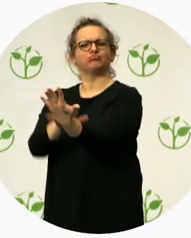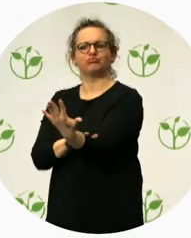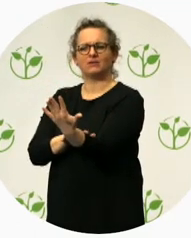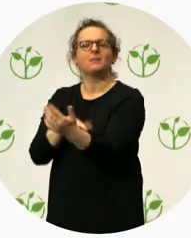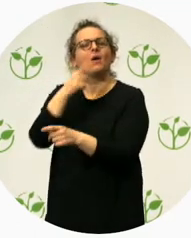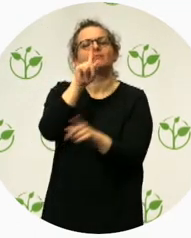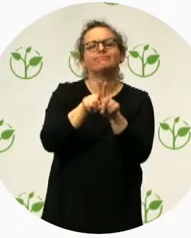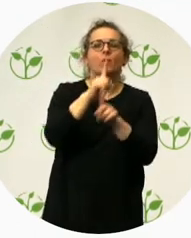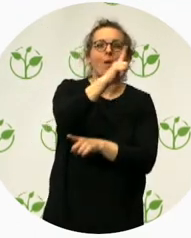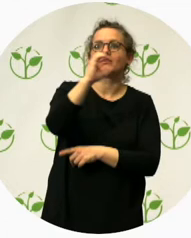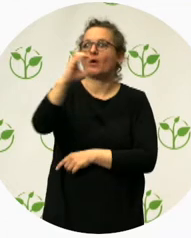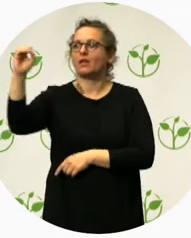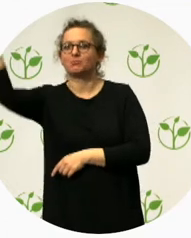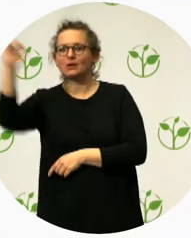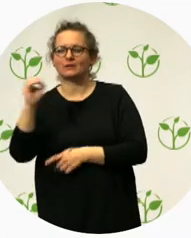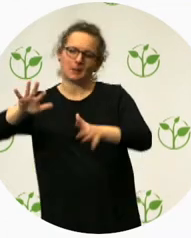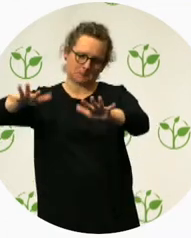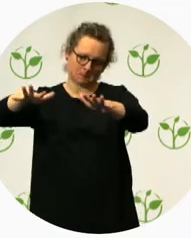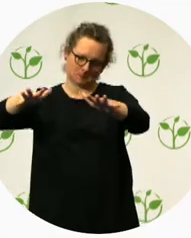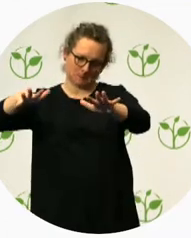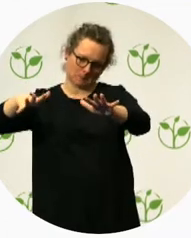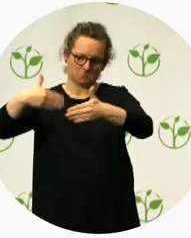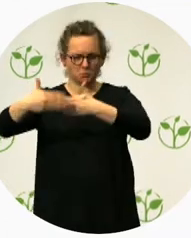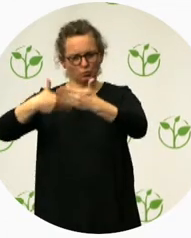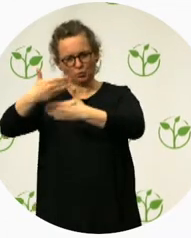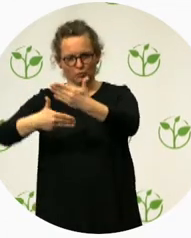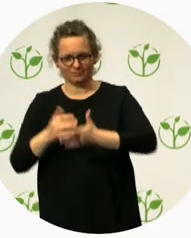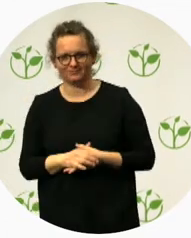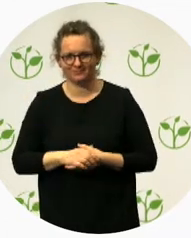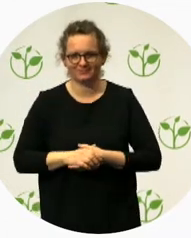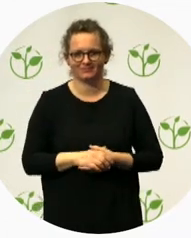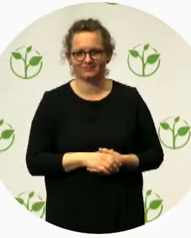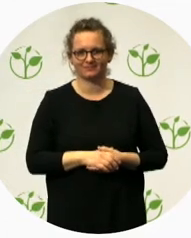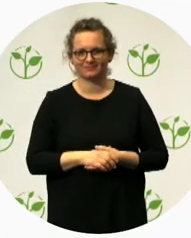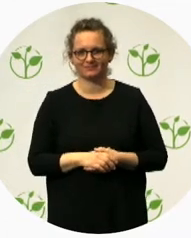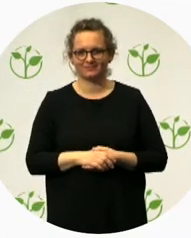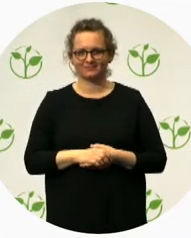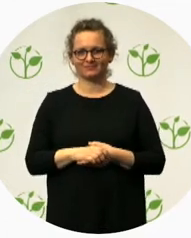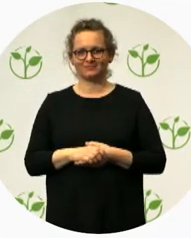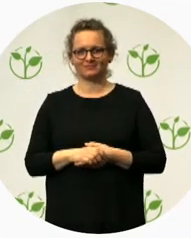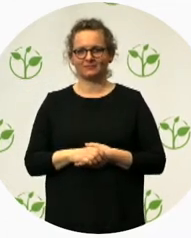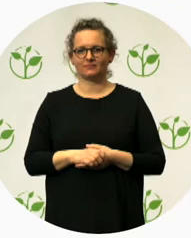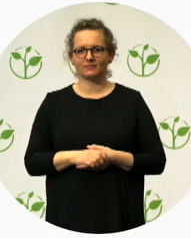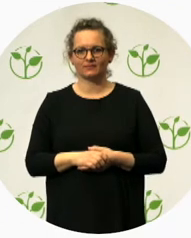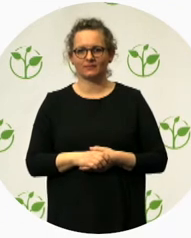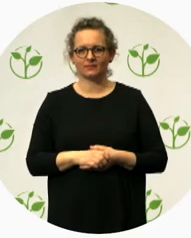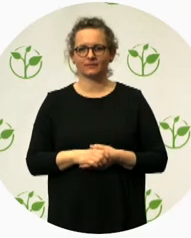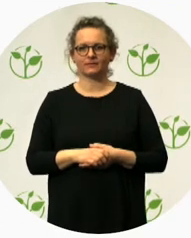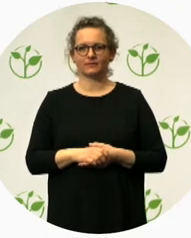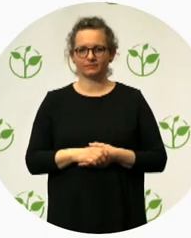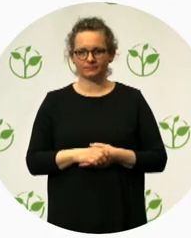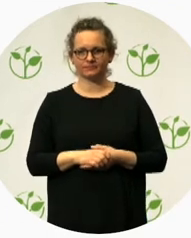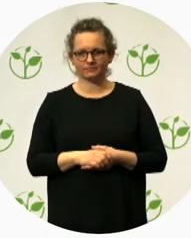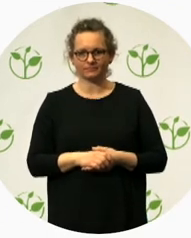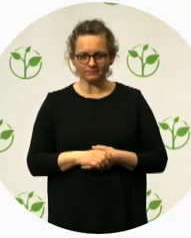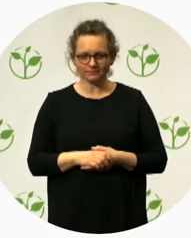ago, and we tried it with this woman who, she was blind. She said, I would love to know, what does it say about me? So we held it up, we